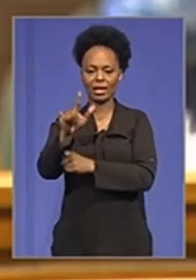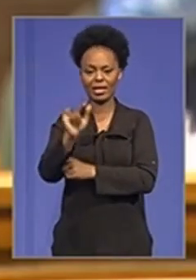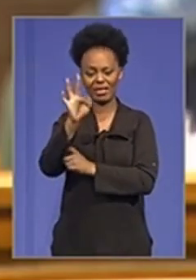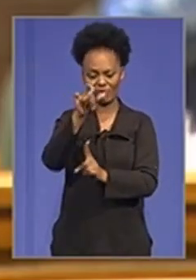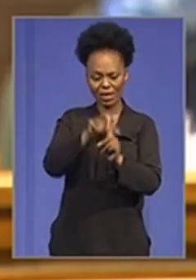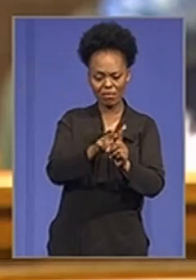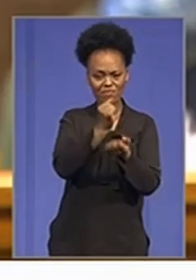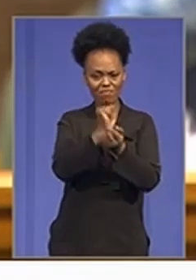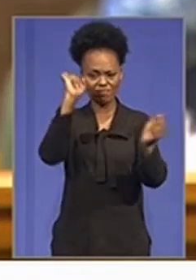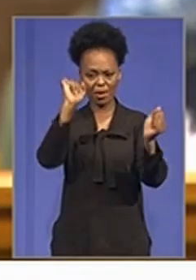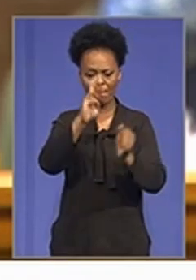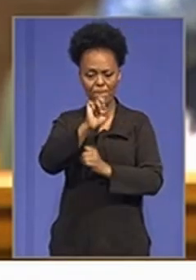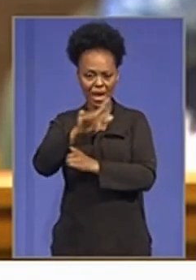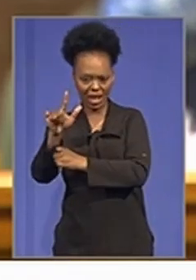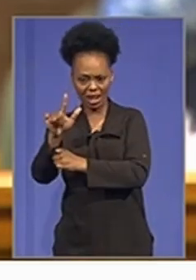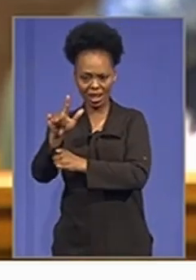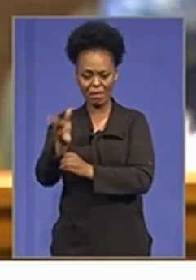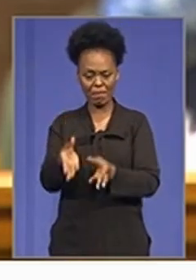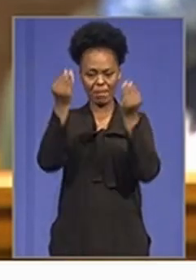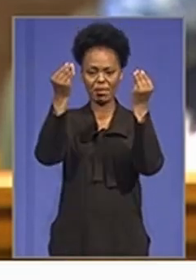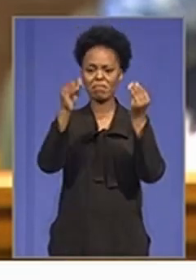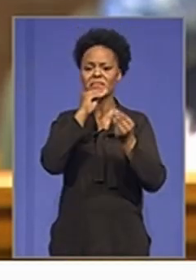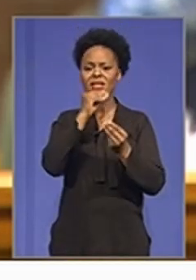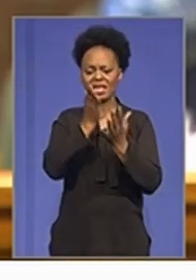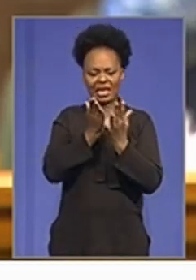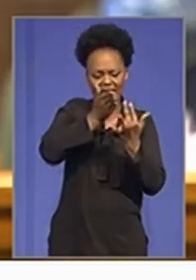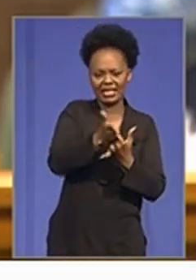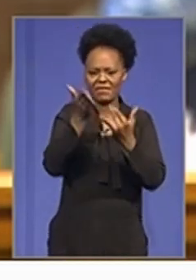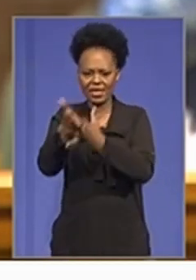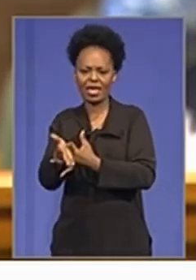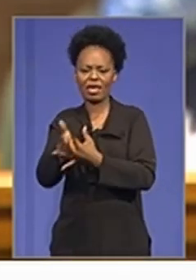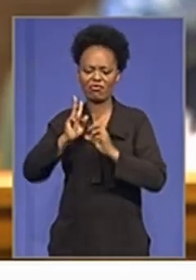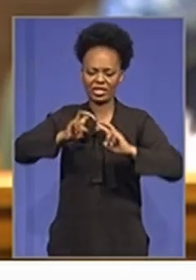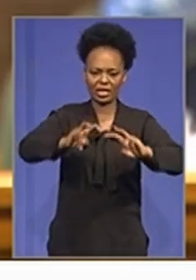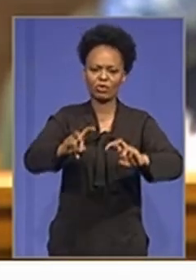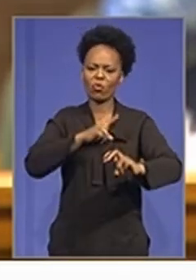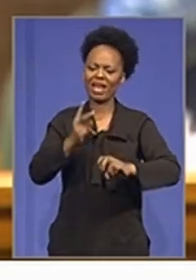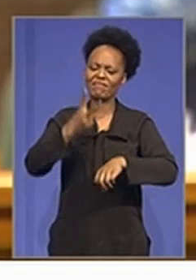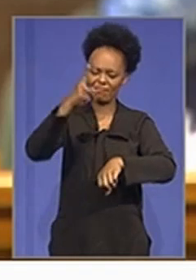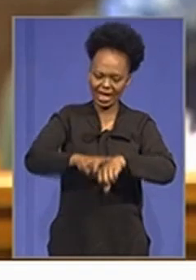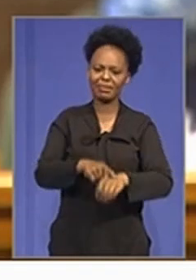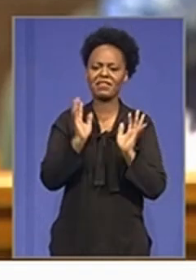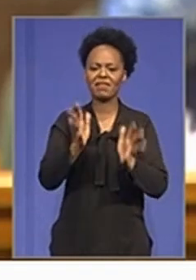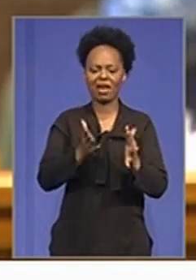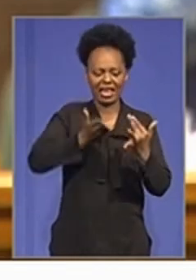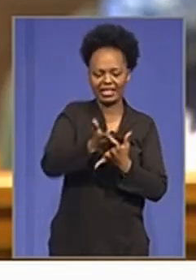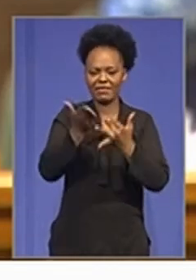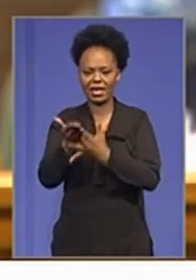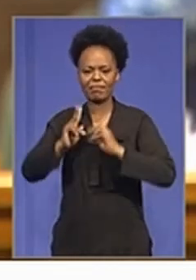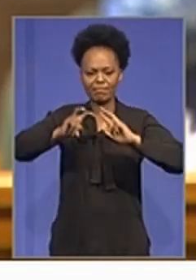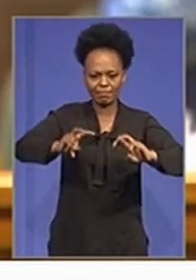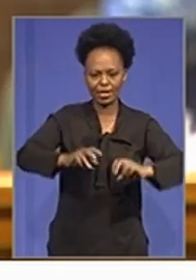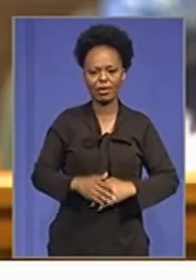he will simply interfere with the investigation, as he has already done twice. Another interference is demonstrated in